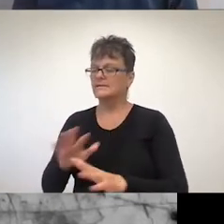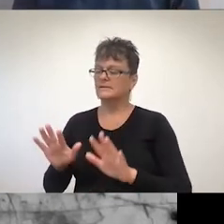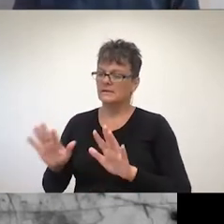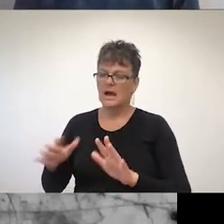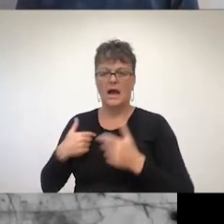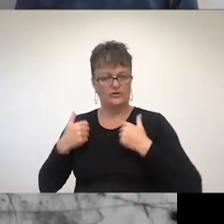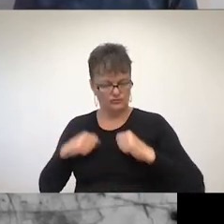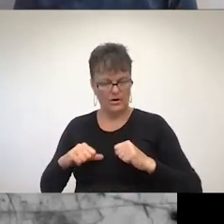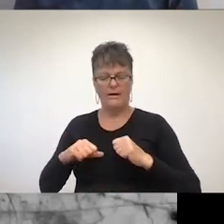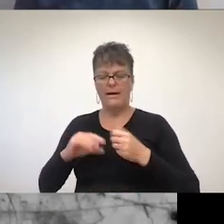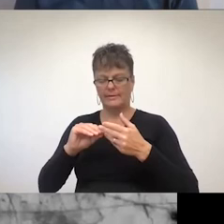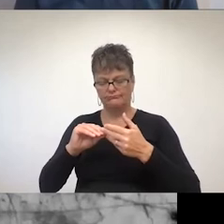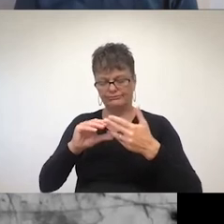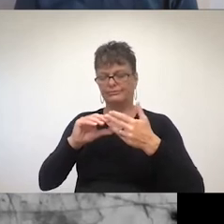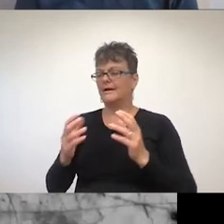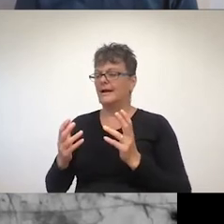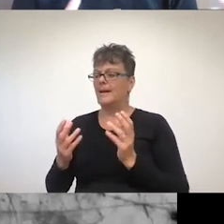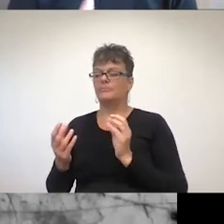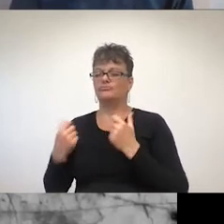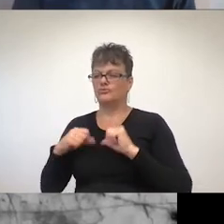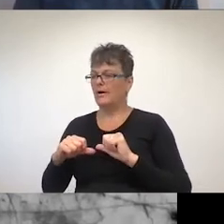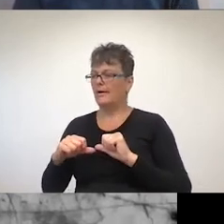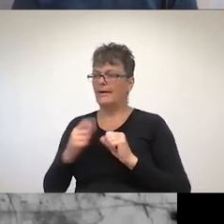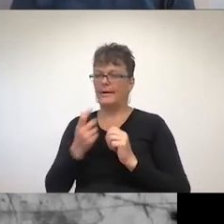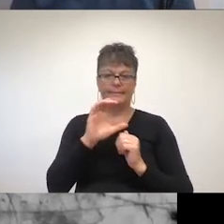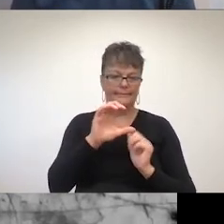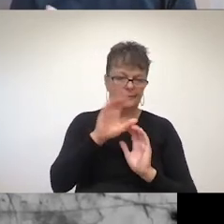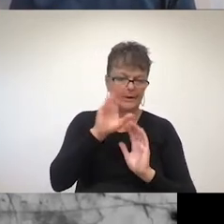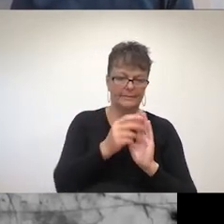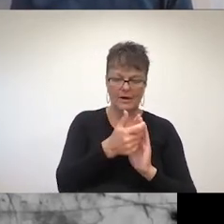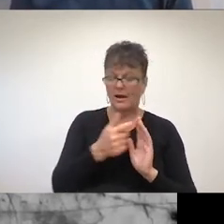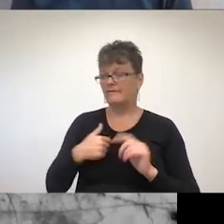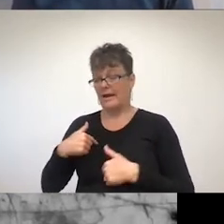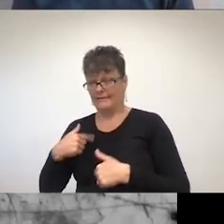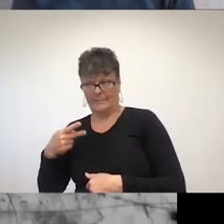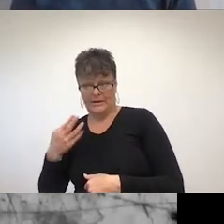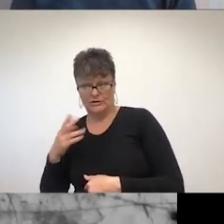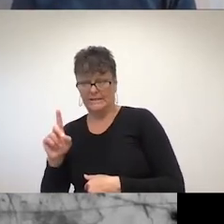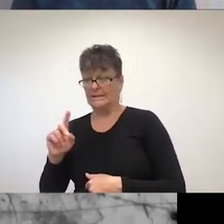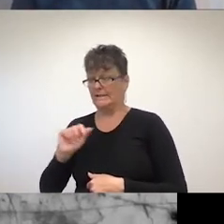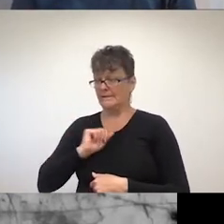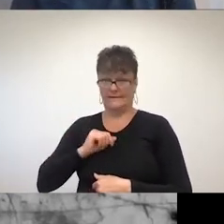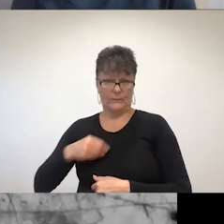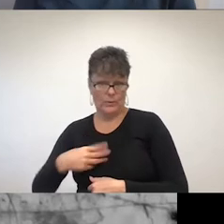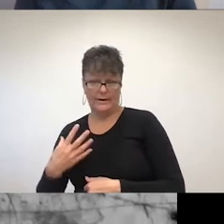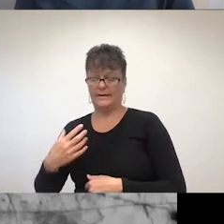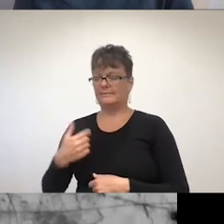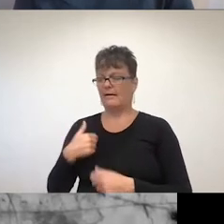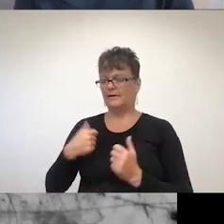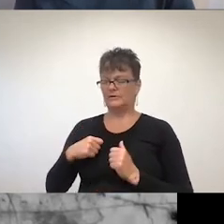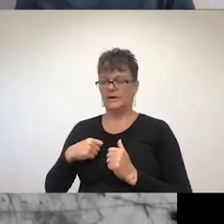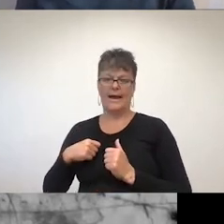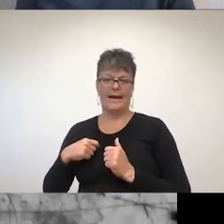space as a white person, as a person with a PhD, as a person with a lot of structural power, that is